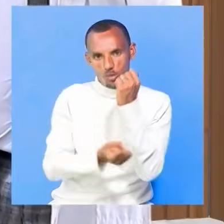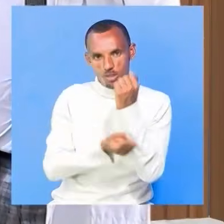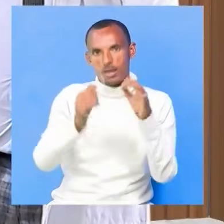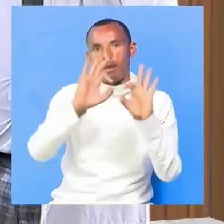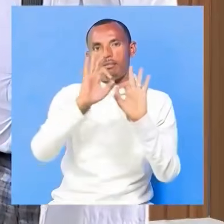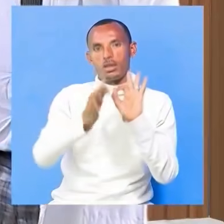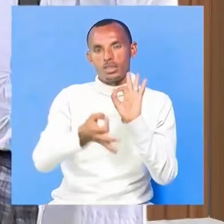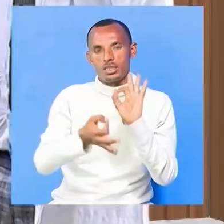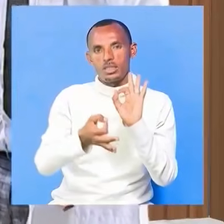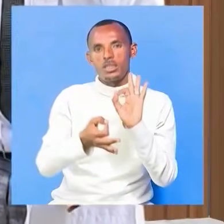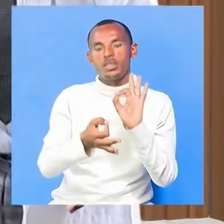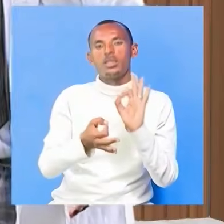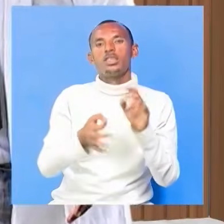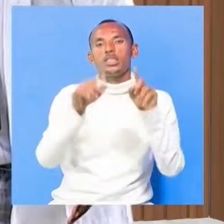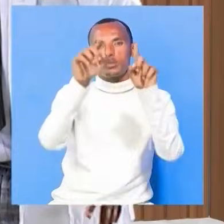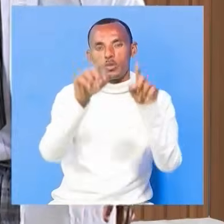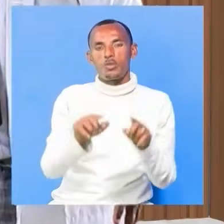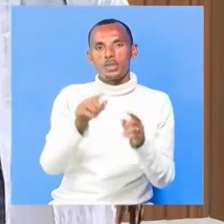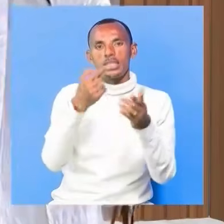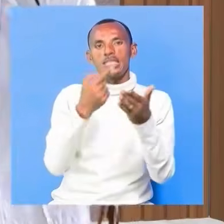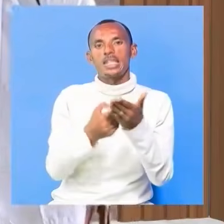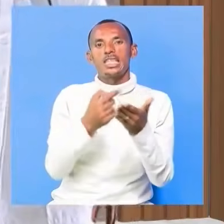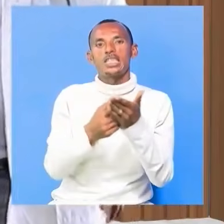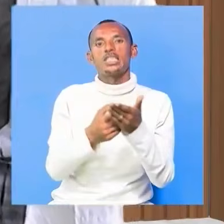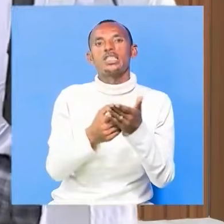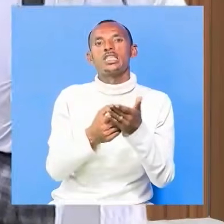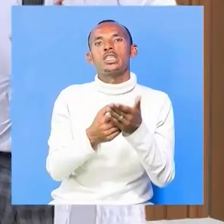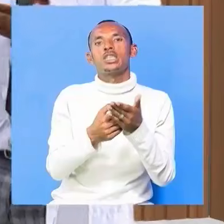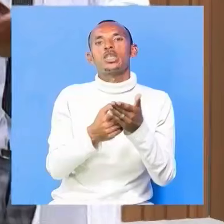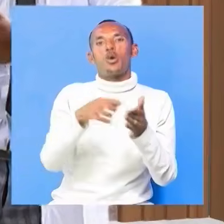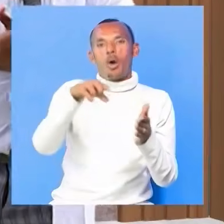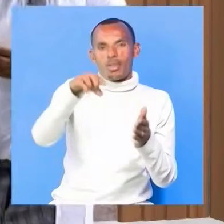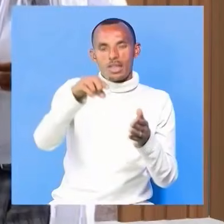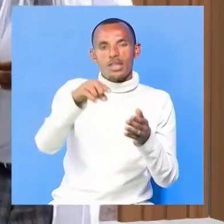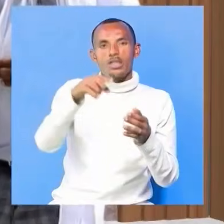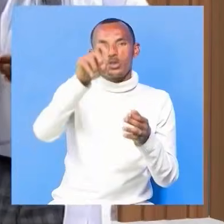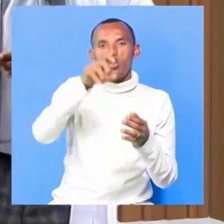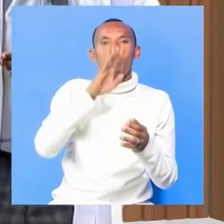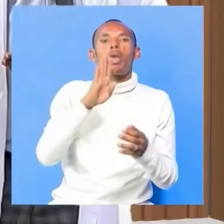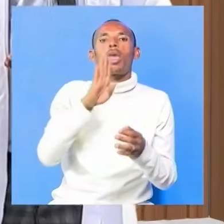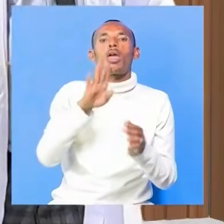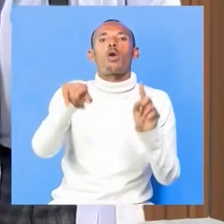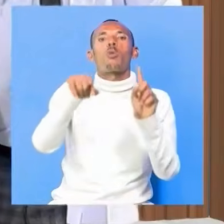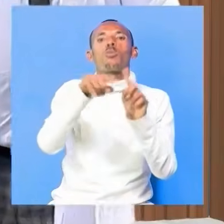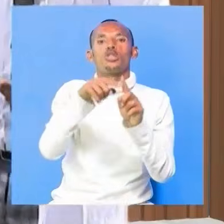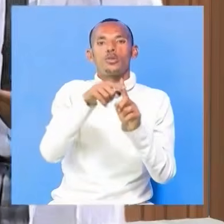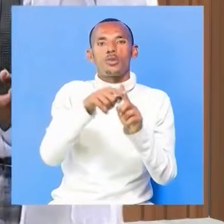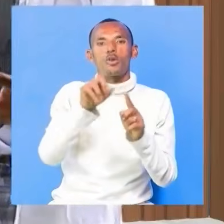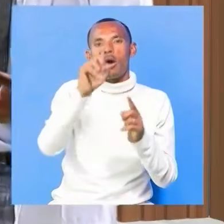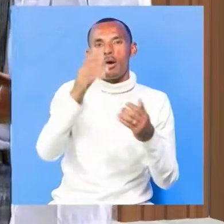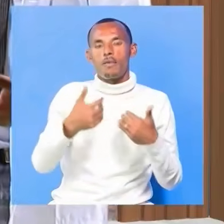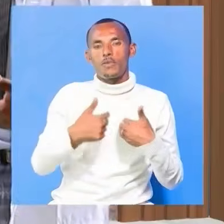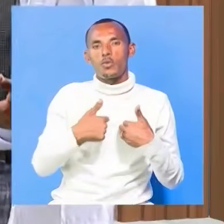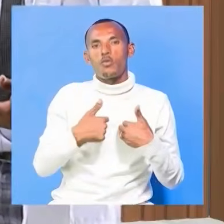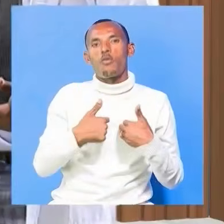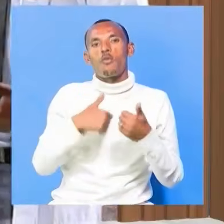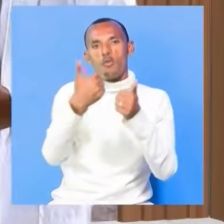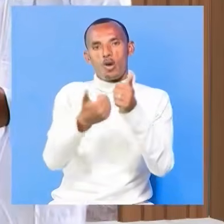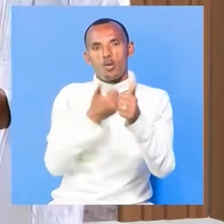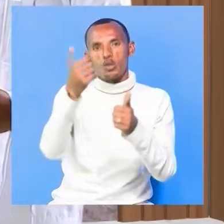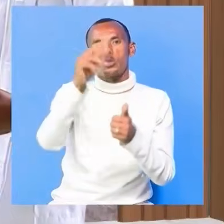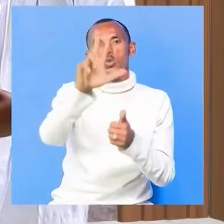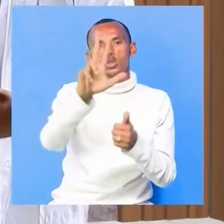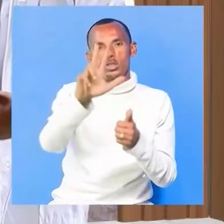Based on the definition, the absolute value of this quantity should be positive, right? You have to follow